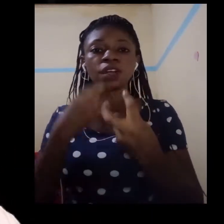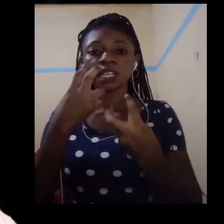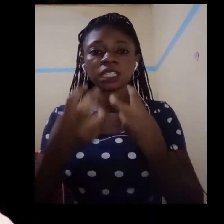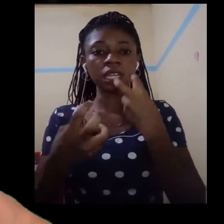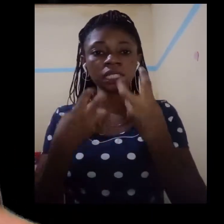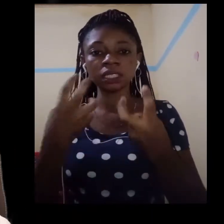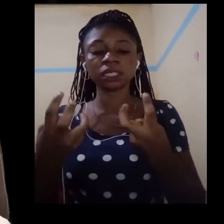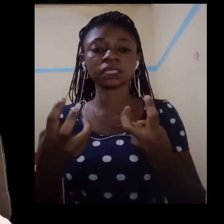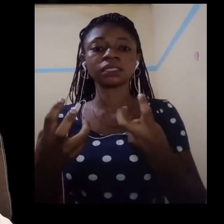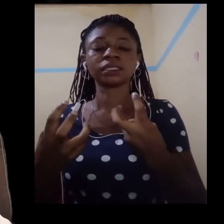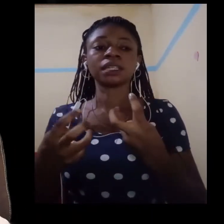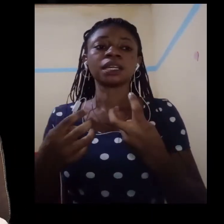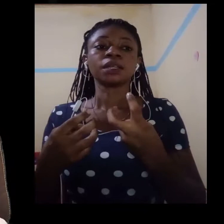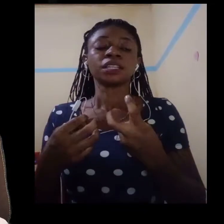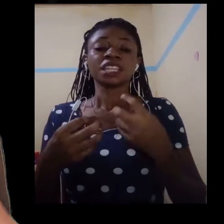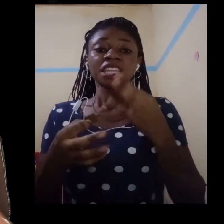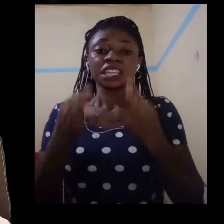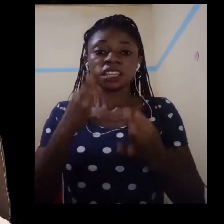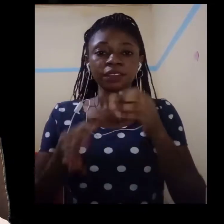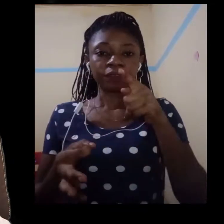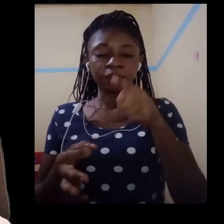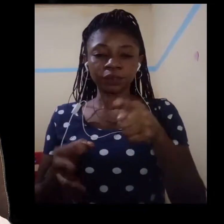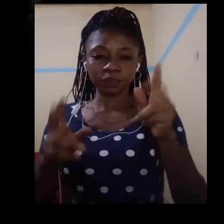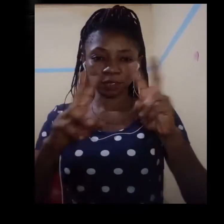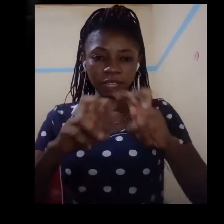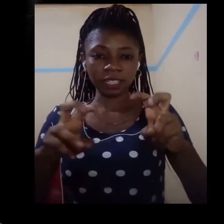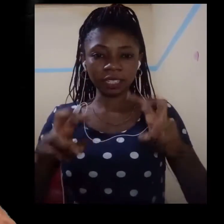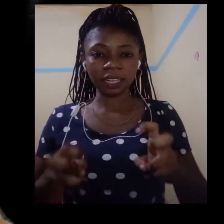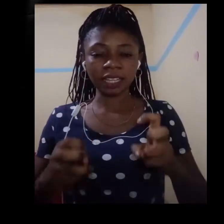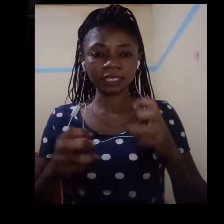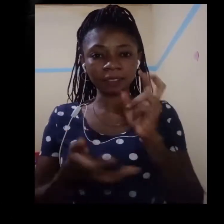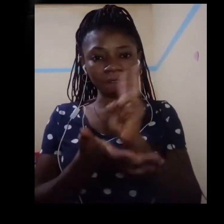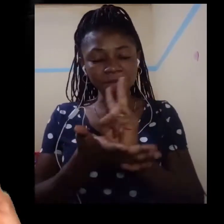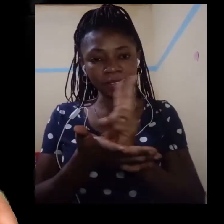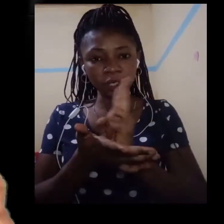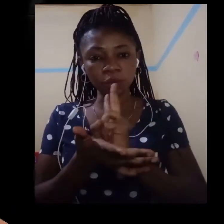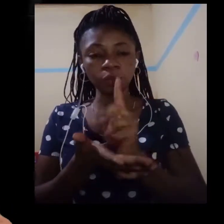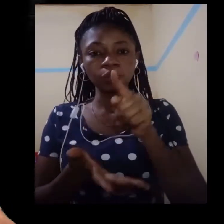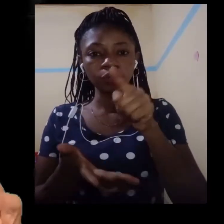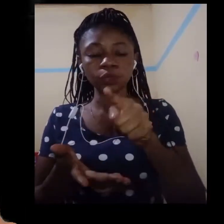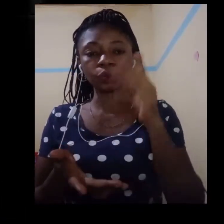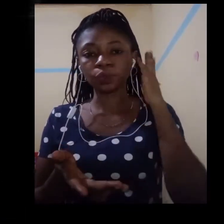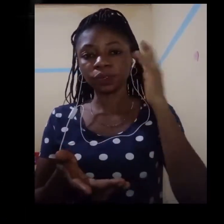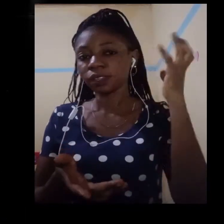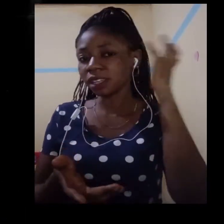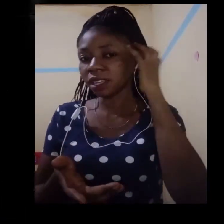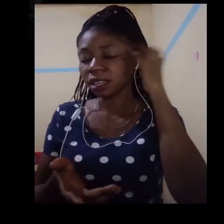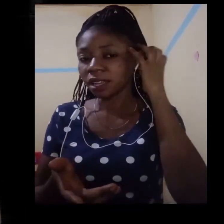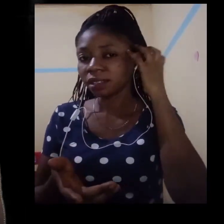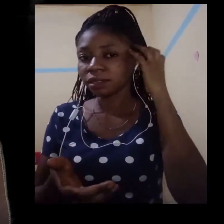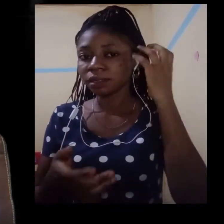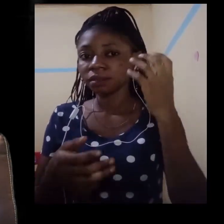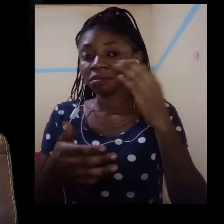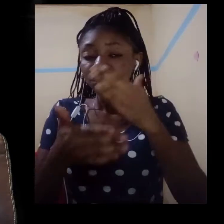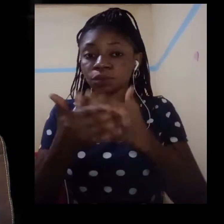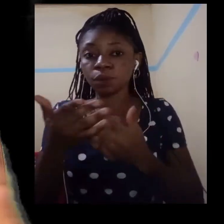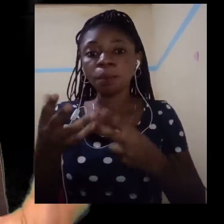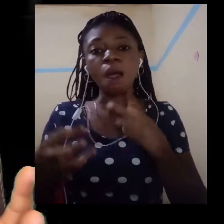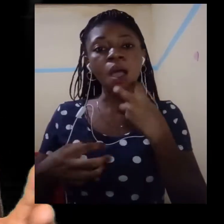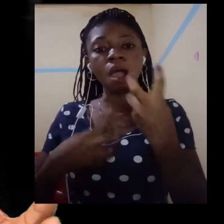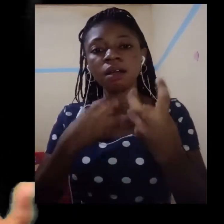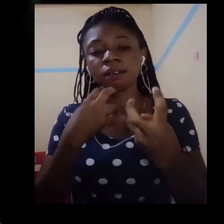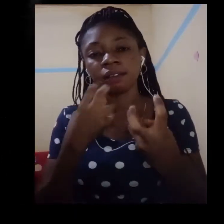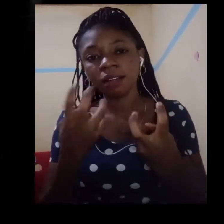which of course, if you listen to the video, you will hear some vocal sounds. And so